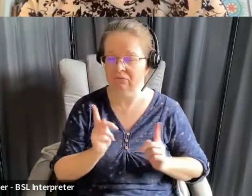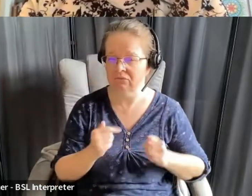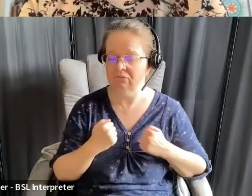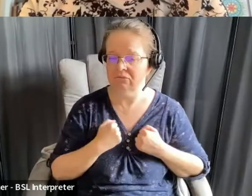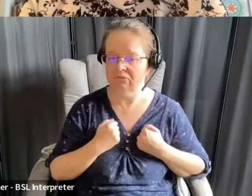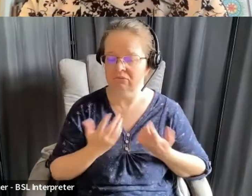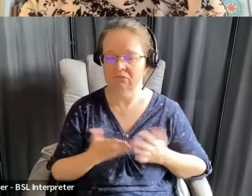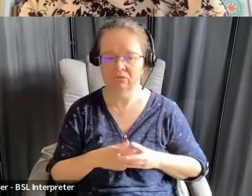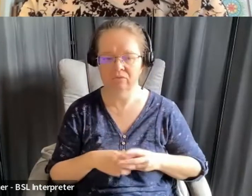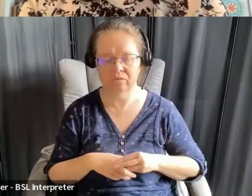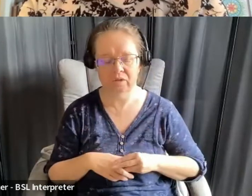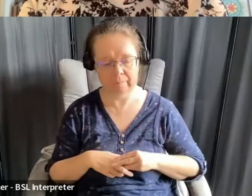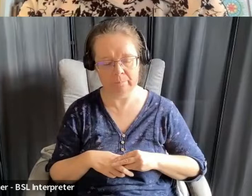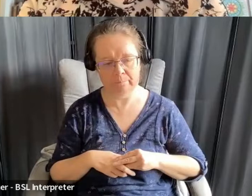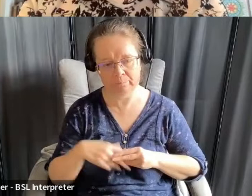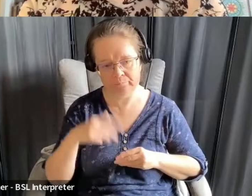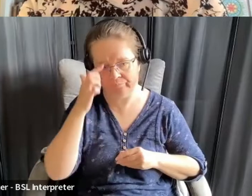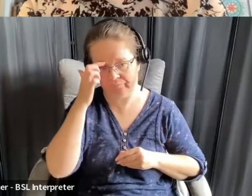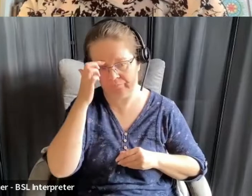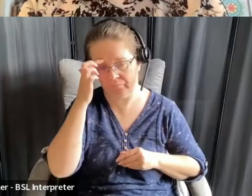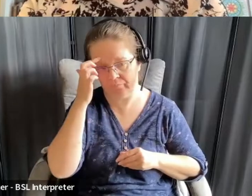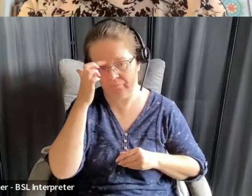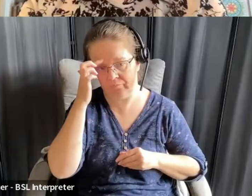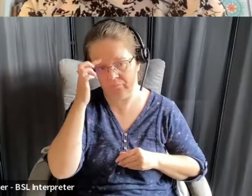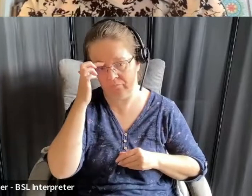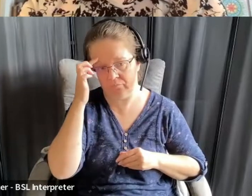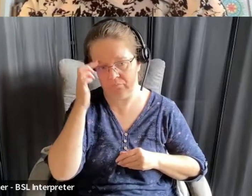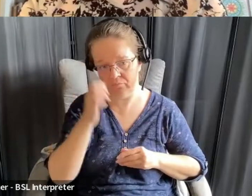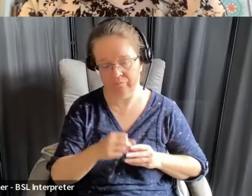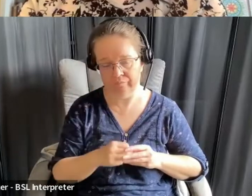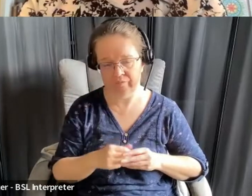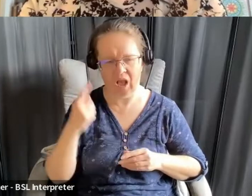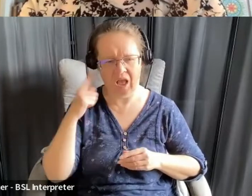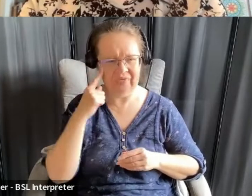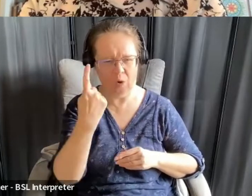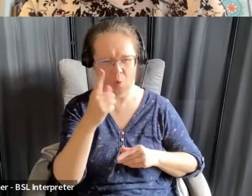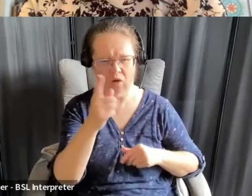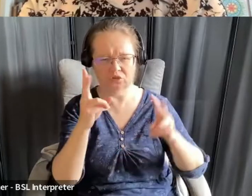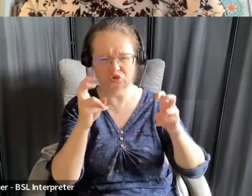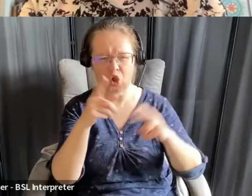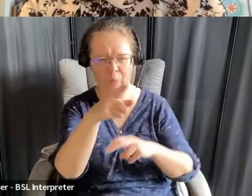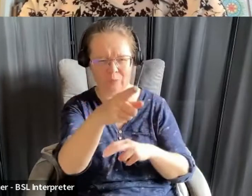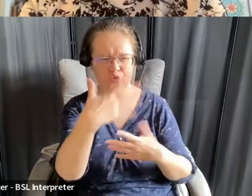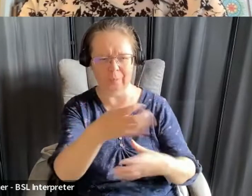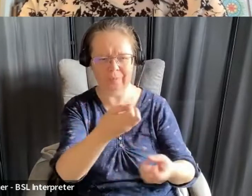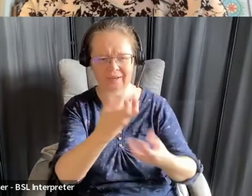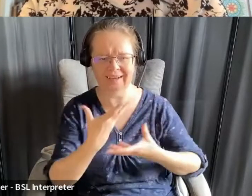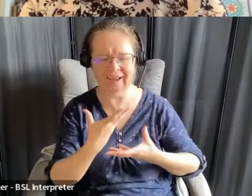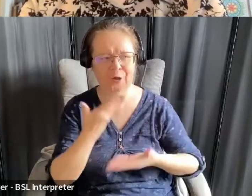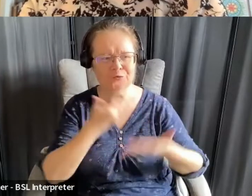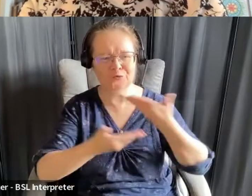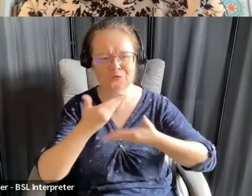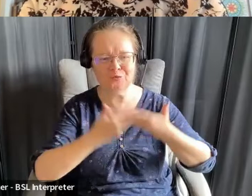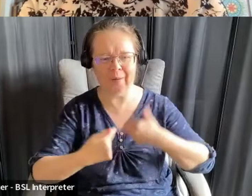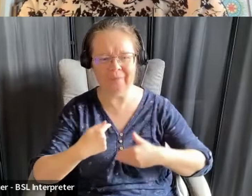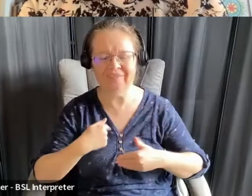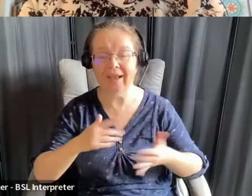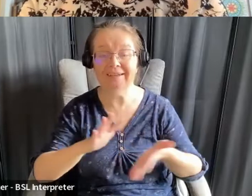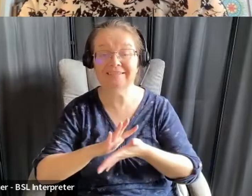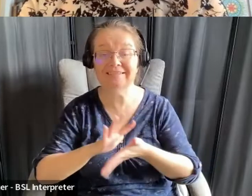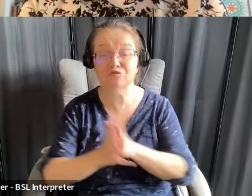I'm also, in some sense, I mean, I think this is one of the terms you came up with, actually, to describe me as a